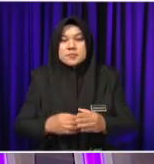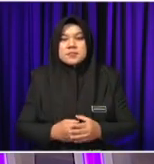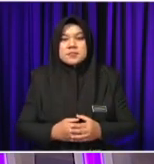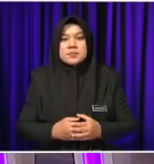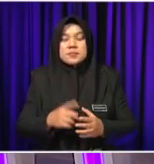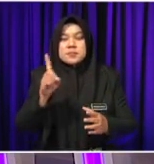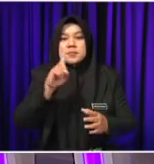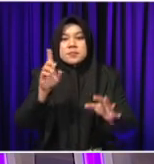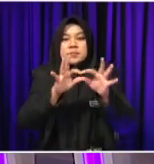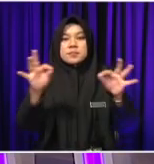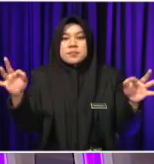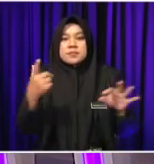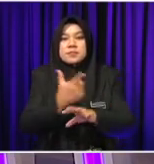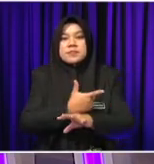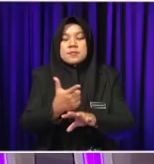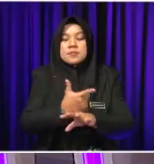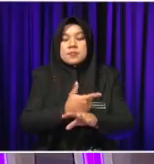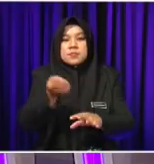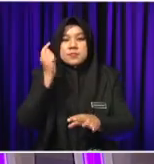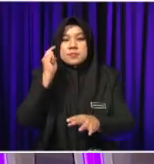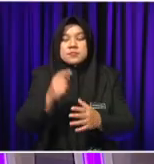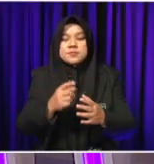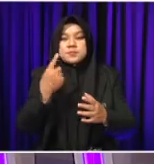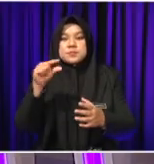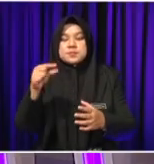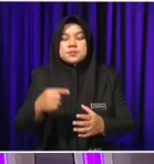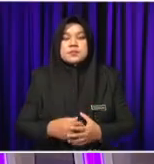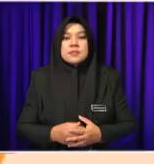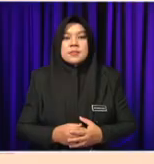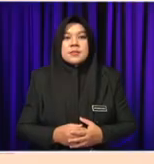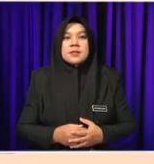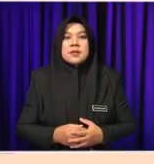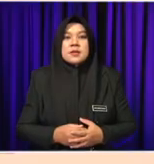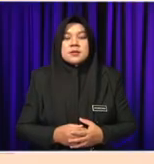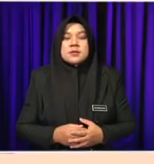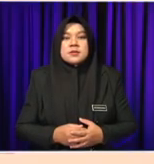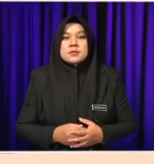which line from the song lyrics that indicate green colour? Anyone? All right.